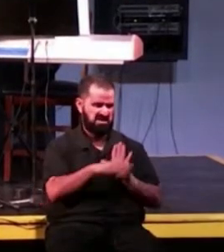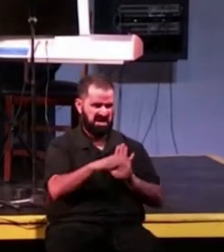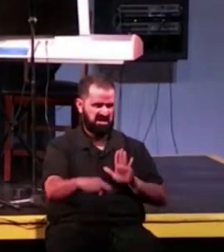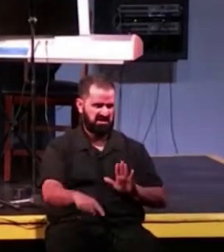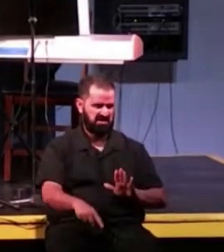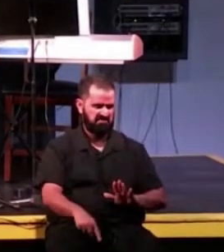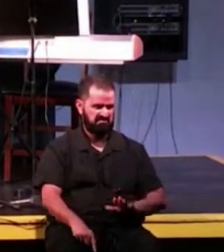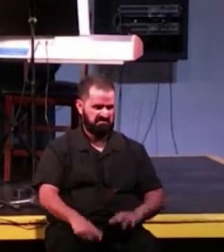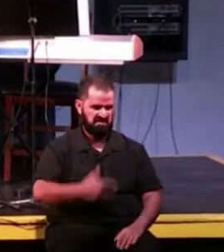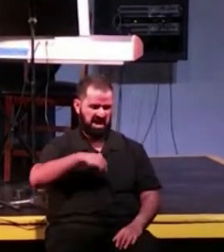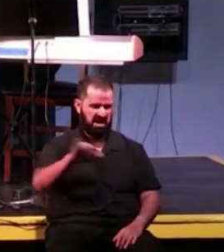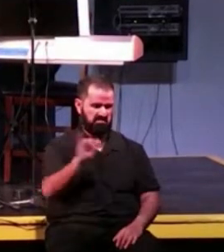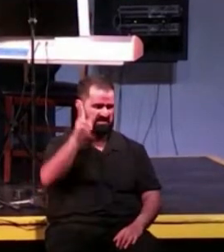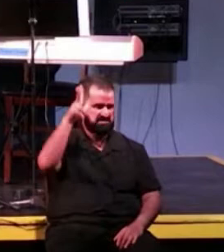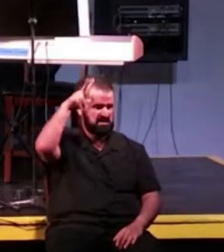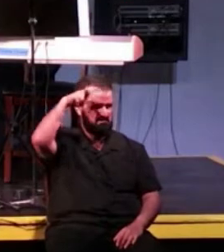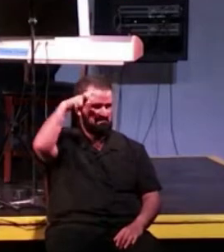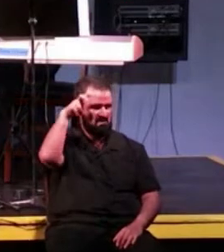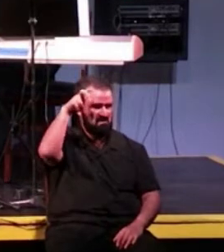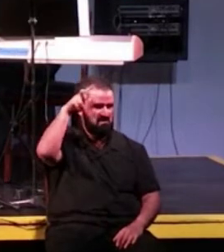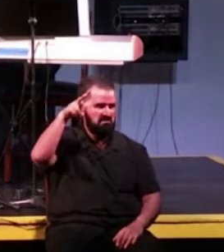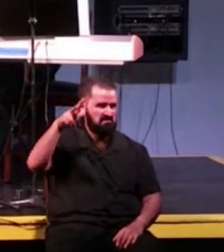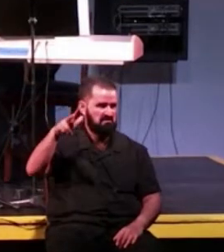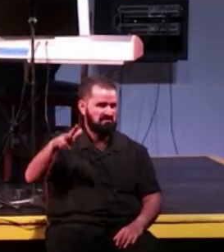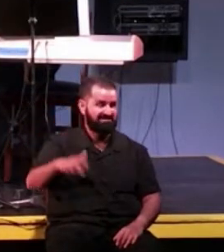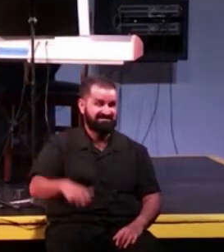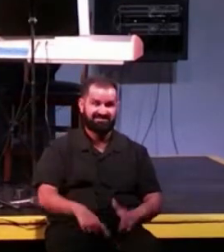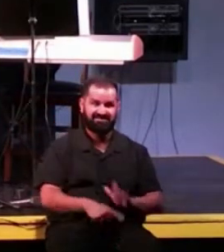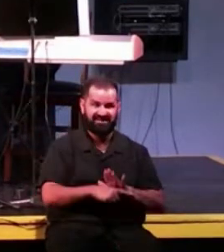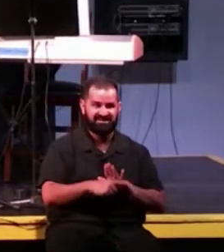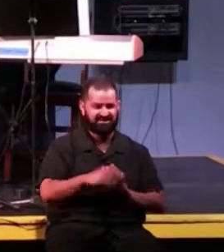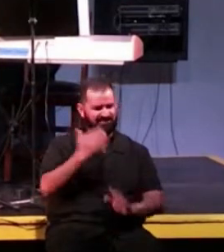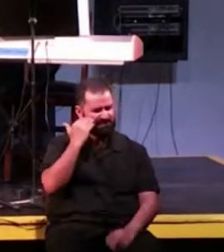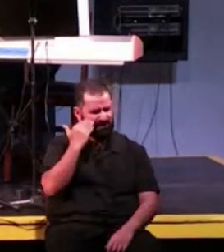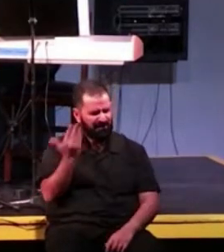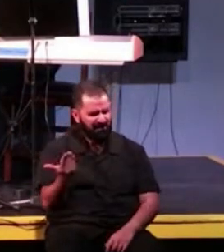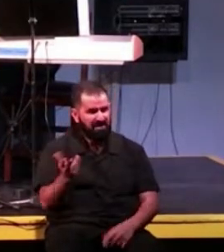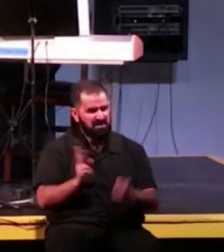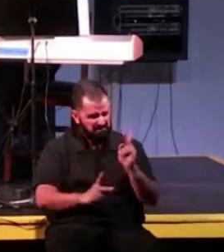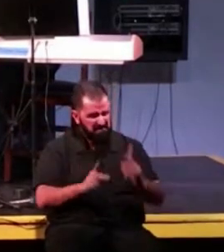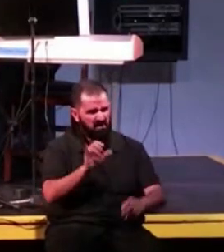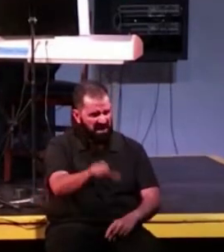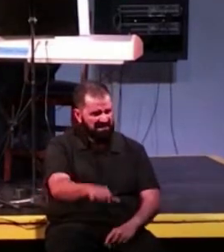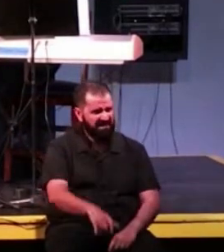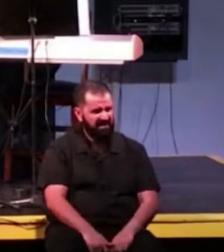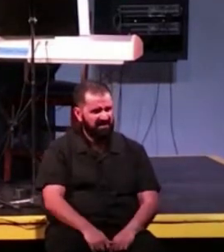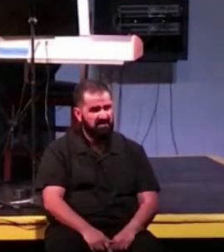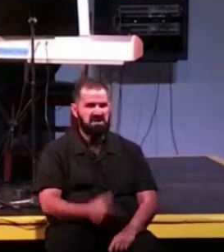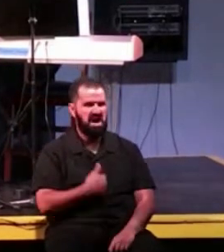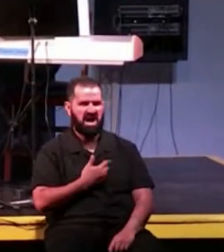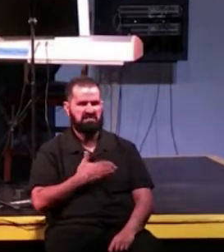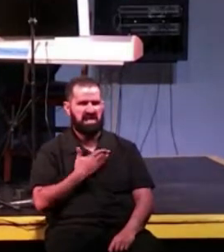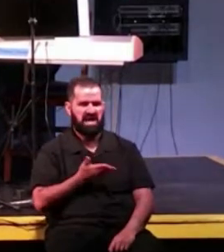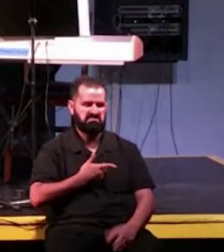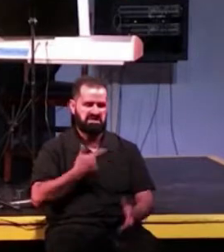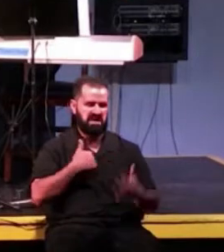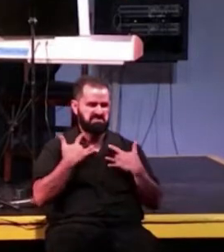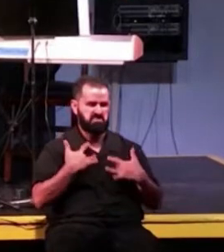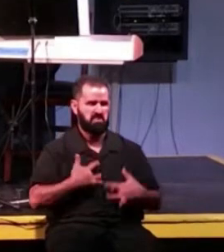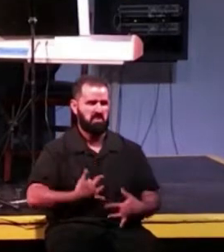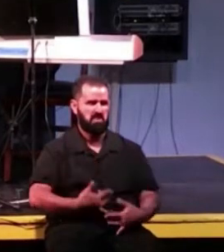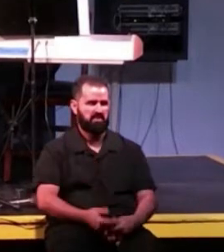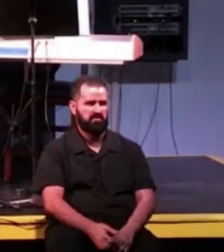Call me Lucifer. You know, some people are like that.